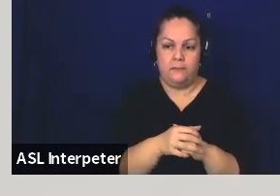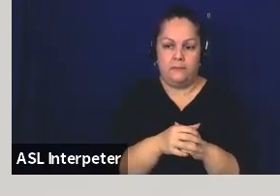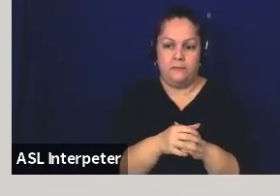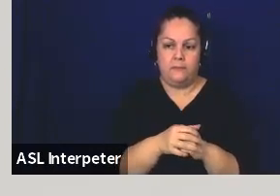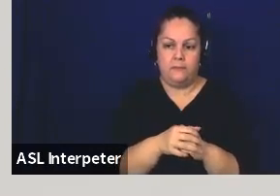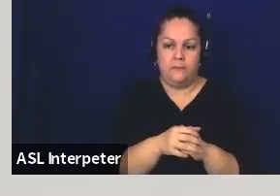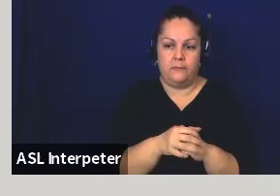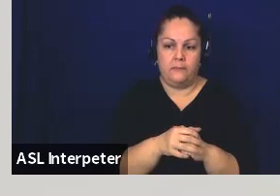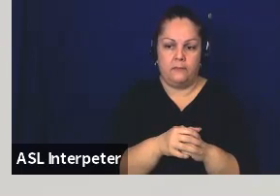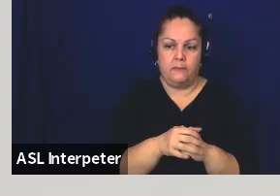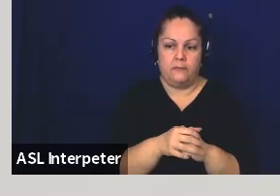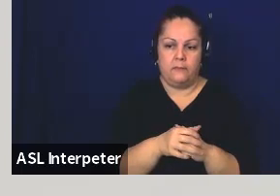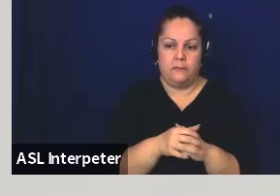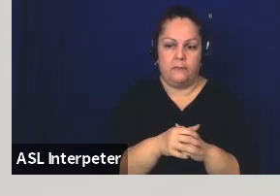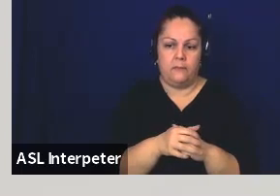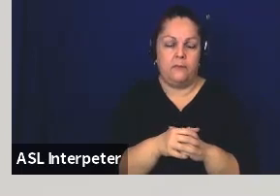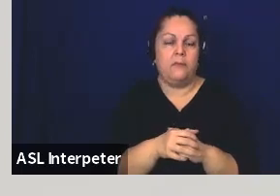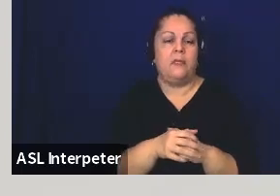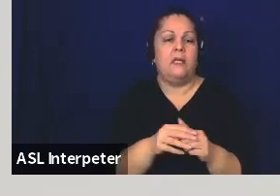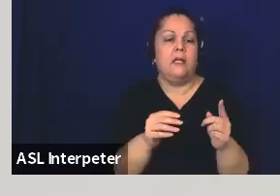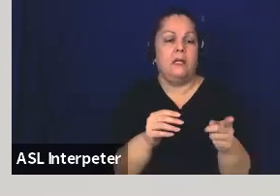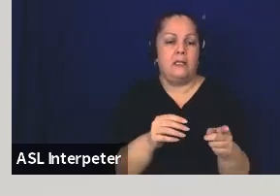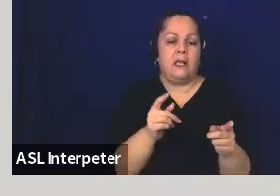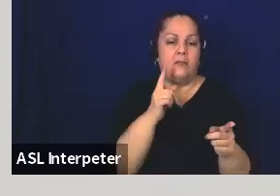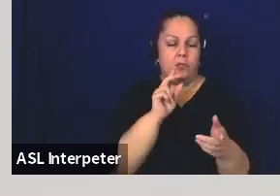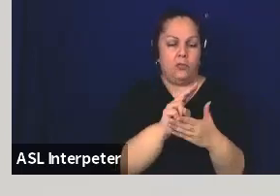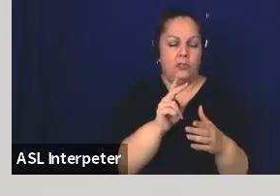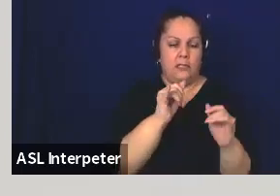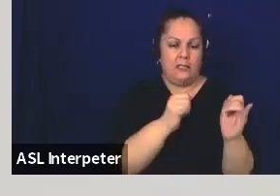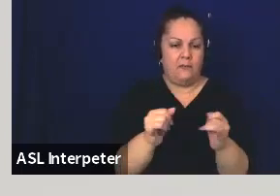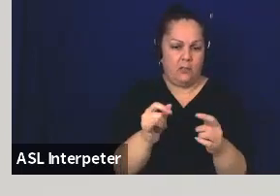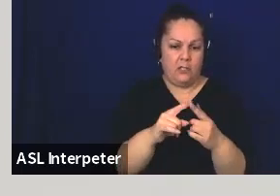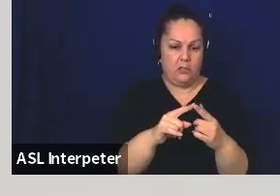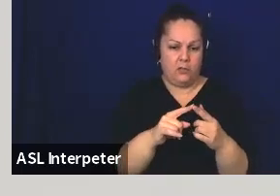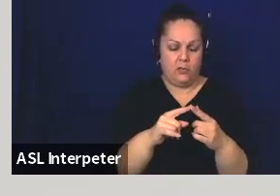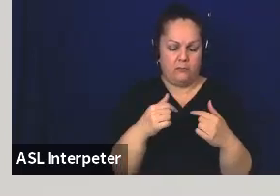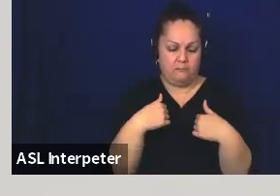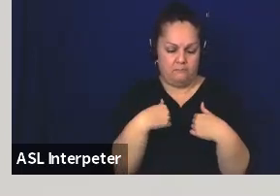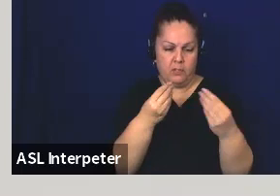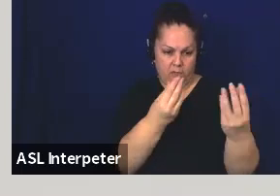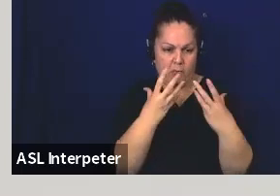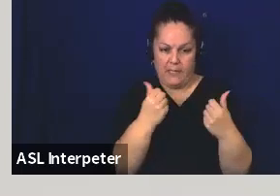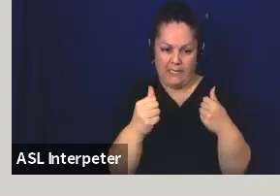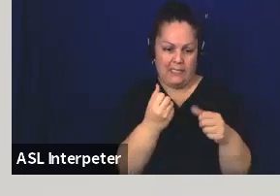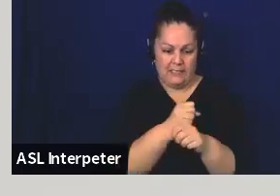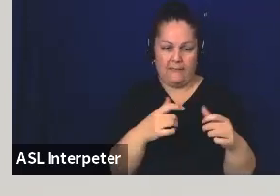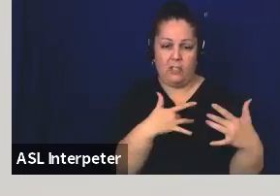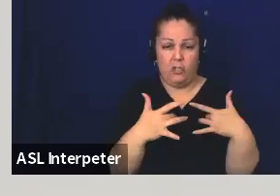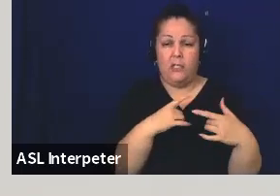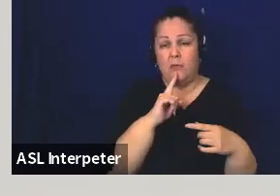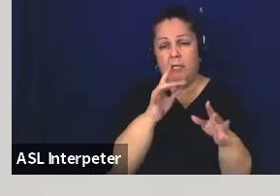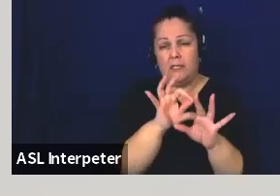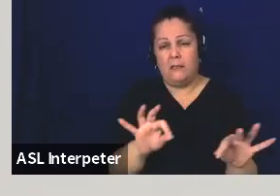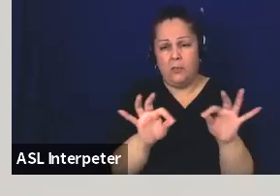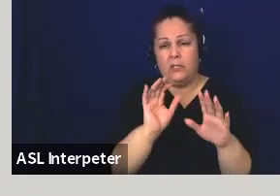Safe words can also be used by the individual to inform the stakeholder of any safety concerns. And this is really important to